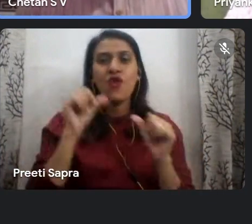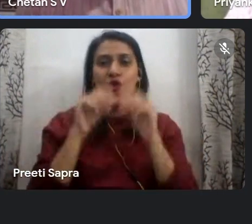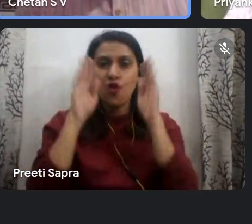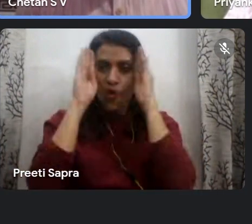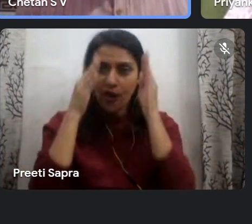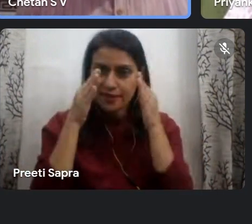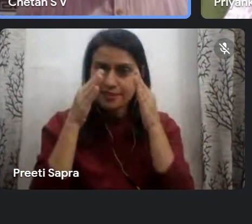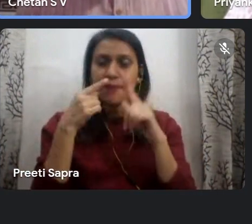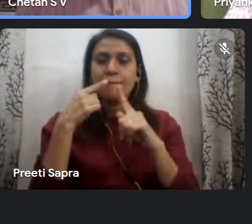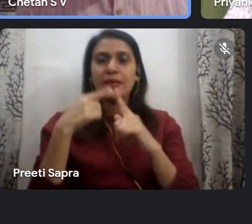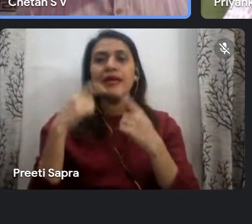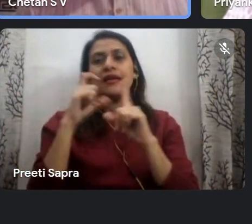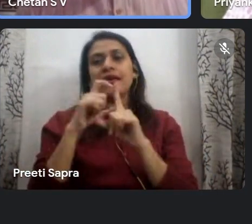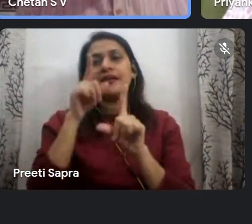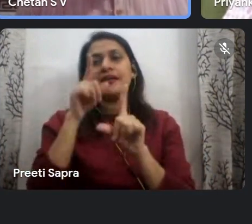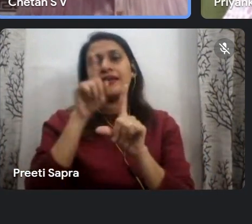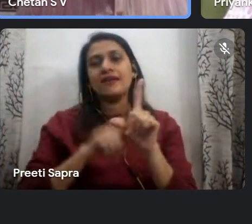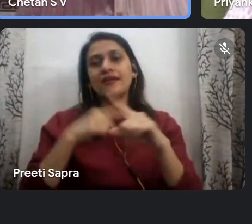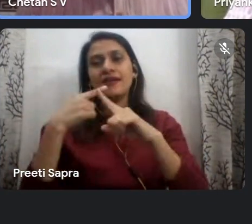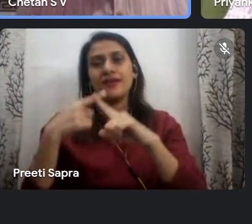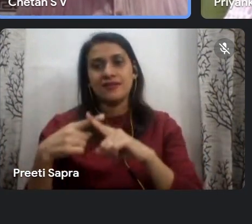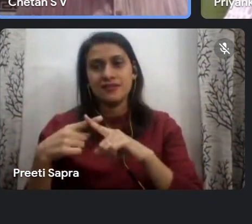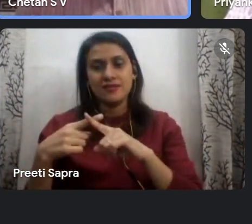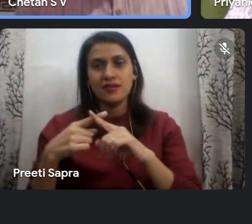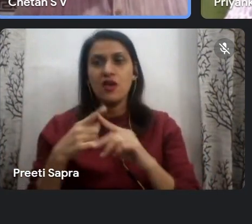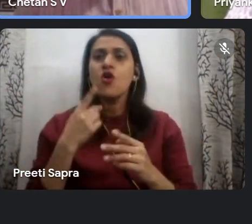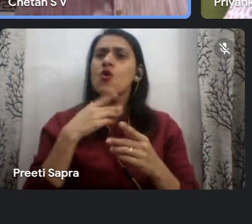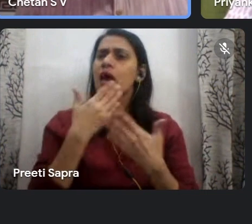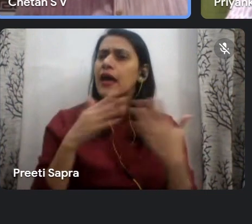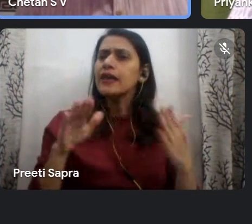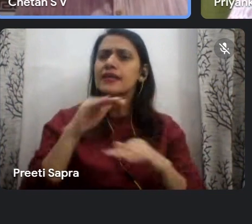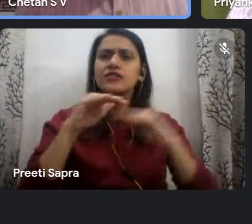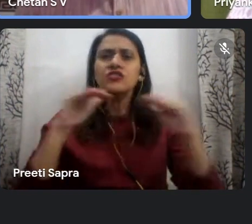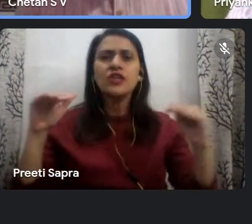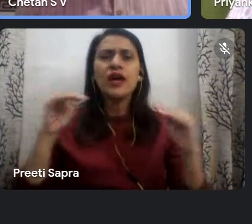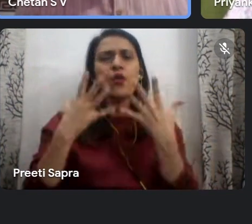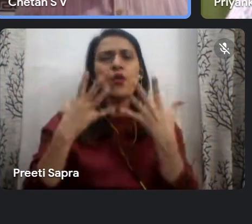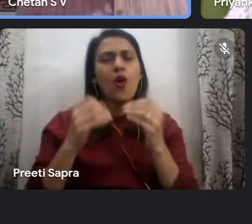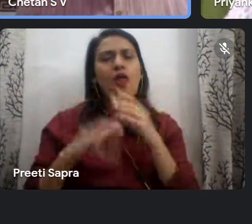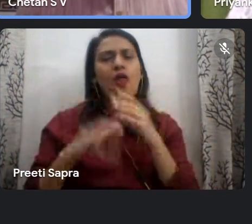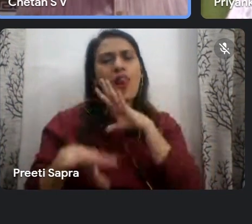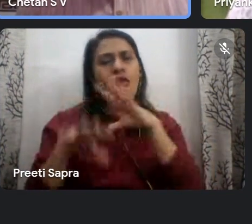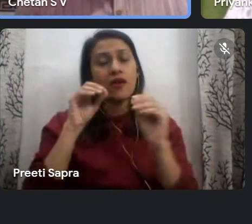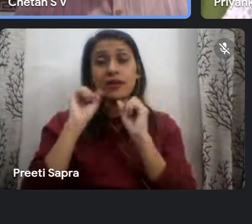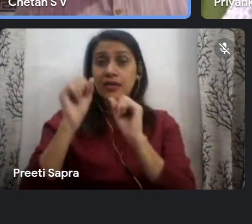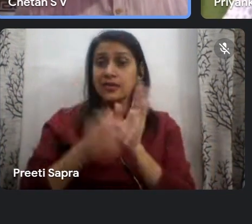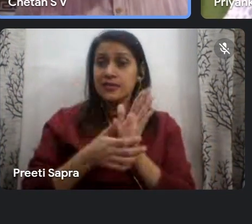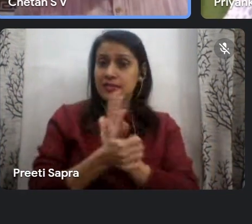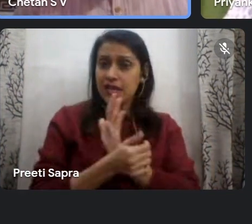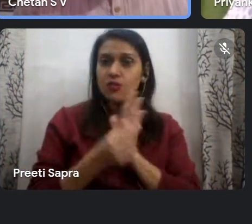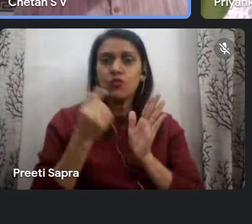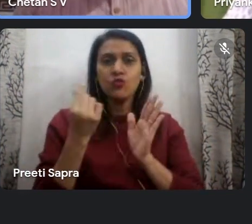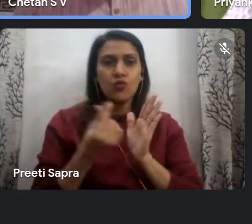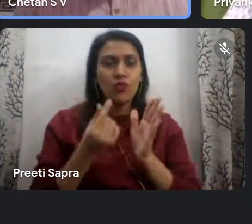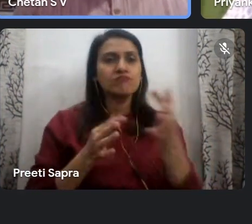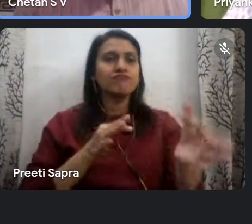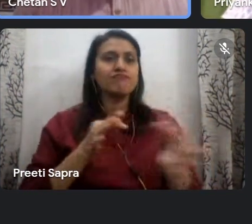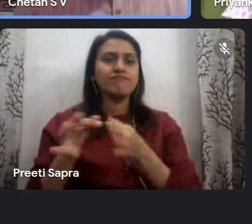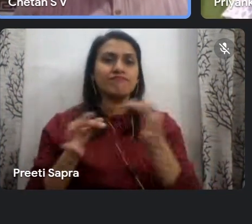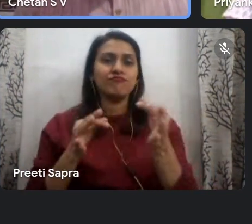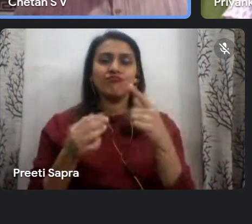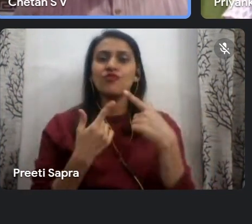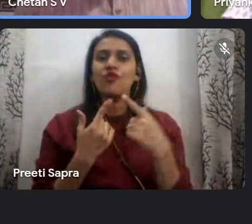dyslexia, or any child who prefers to learn differently. He's working on using his skill sets as a tool